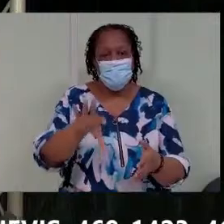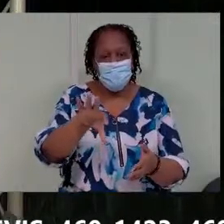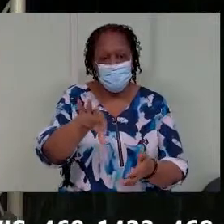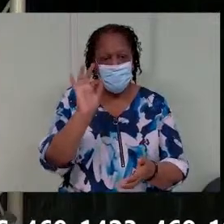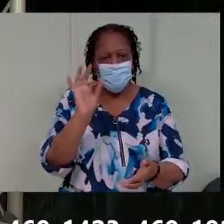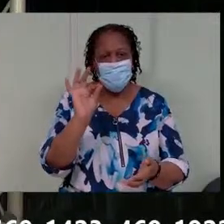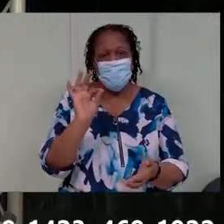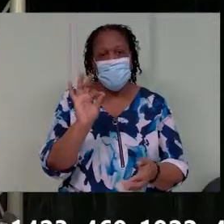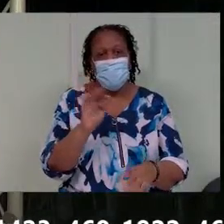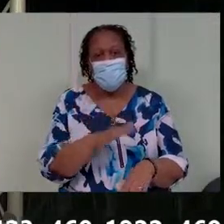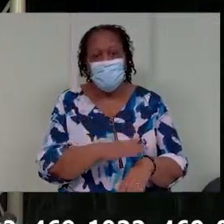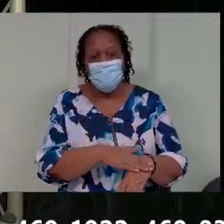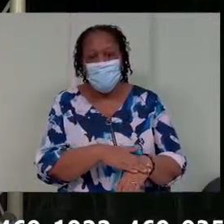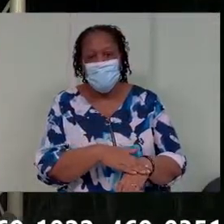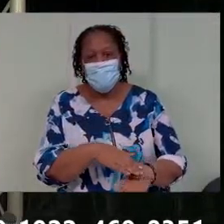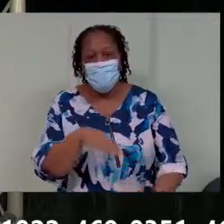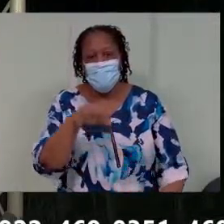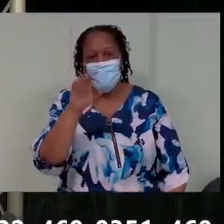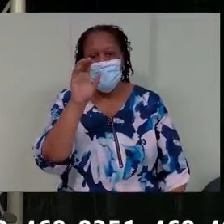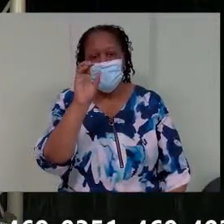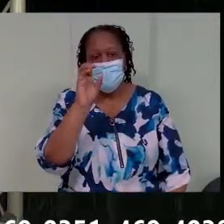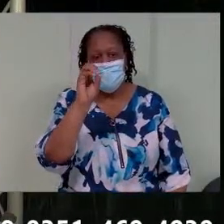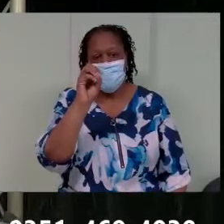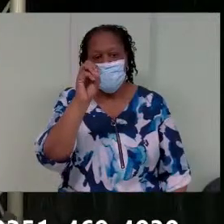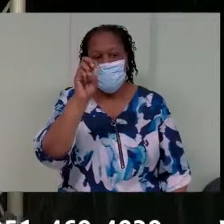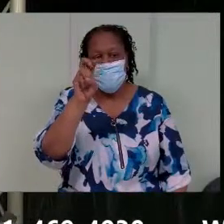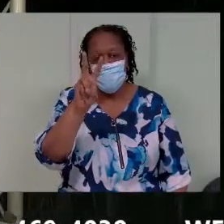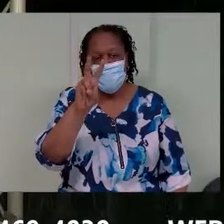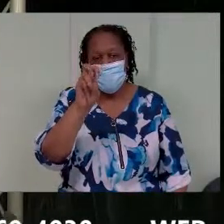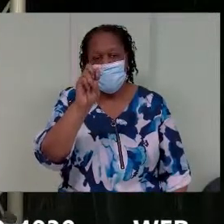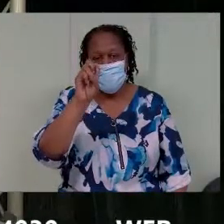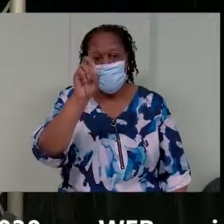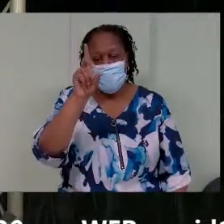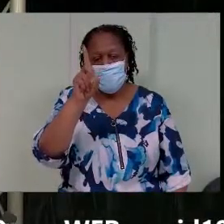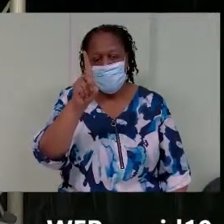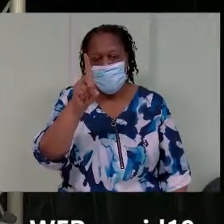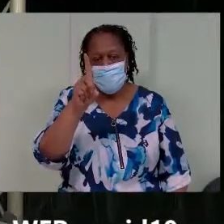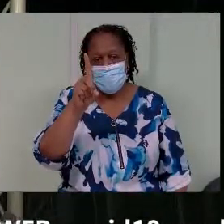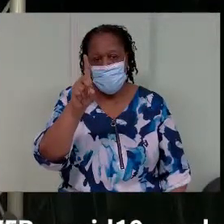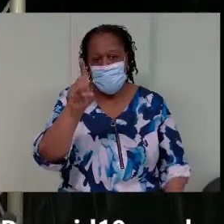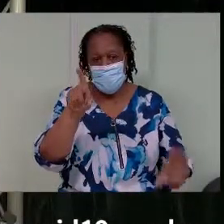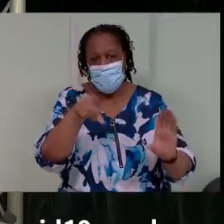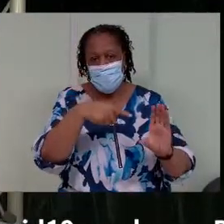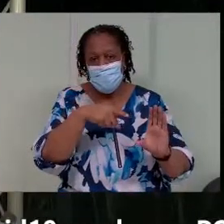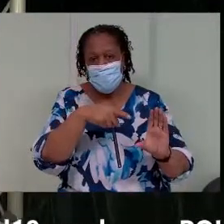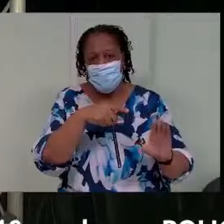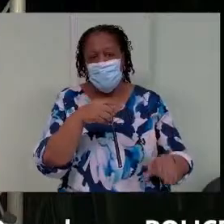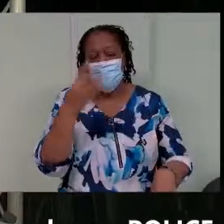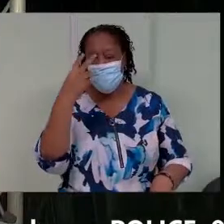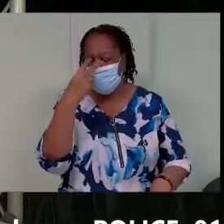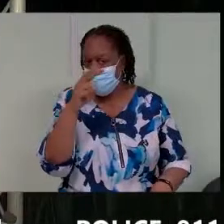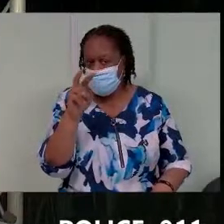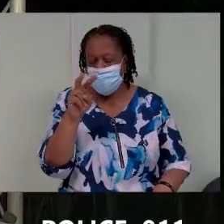COVID-19 website or the SKNIS website. I would encourage persons to go there and look for it.